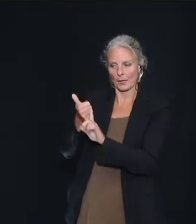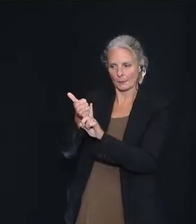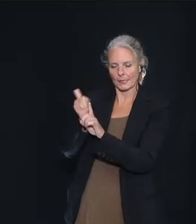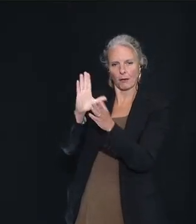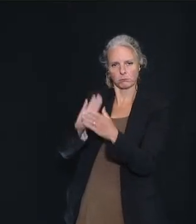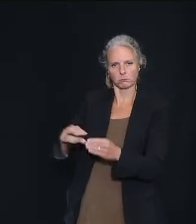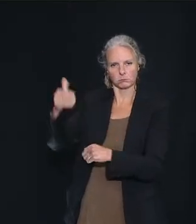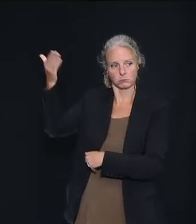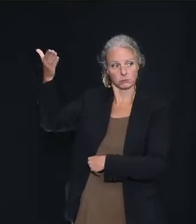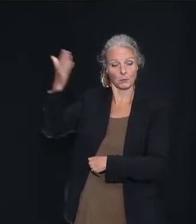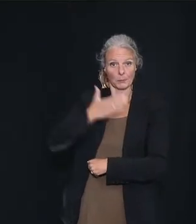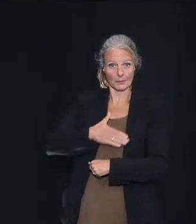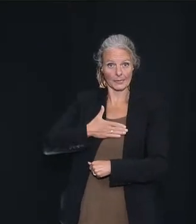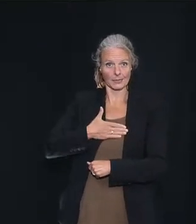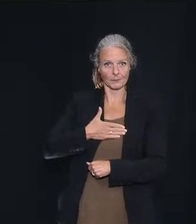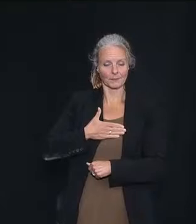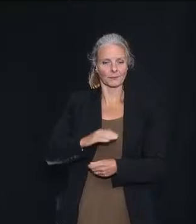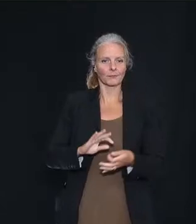words.